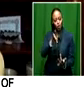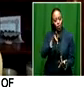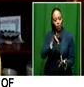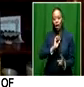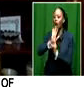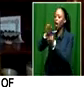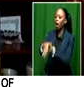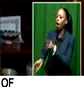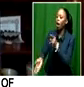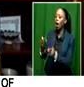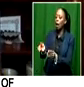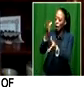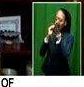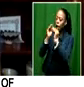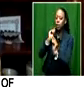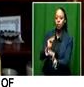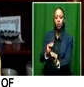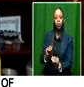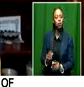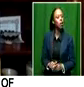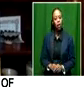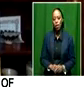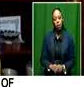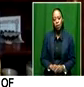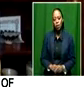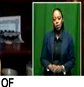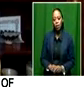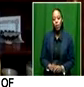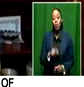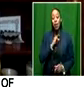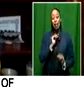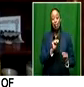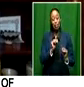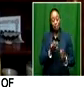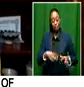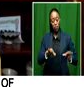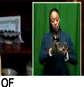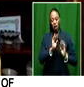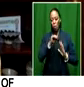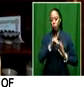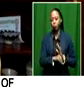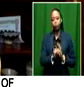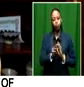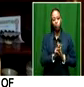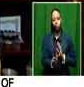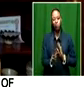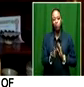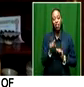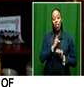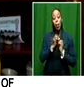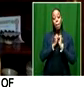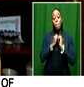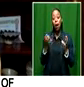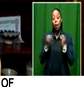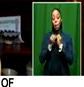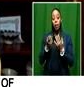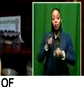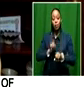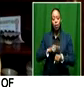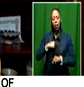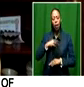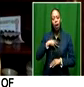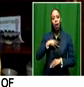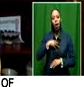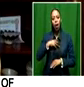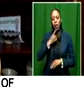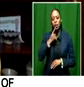big issue. Teaching is no longer so valued in our society. And that's why most of the time I stand proudly